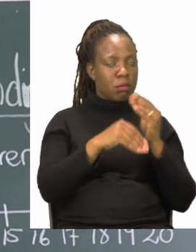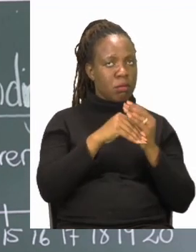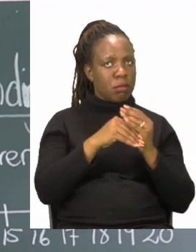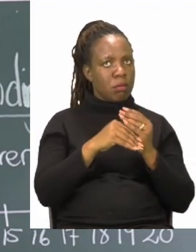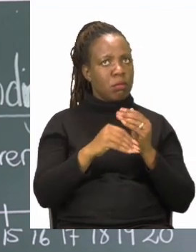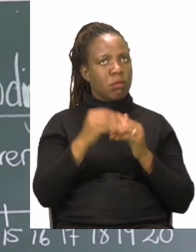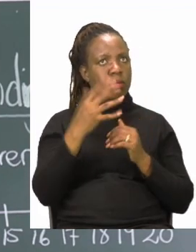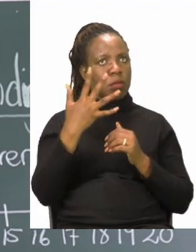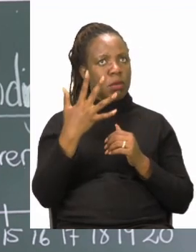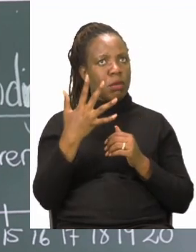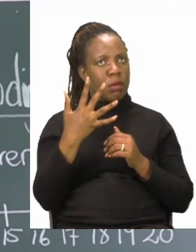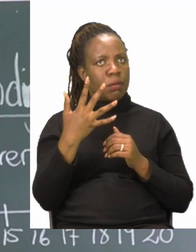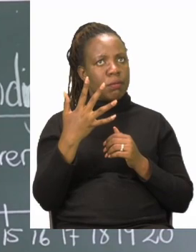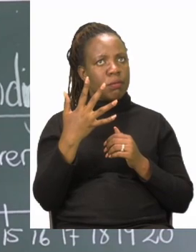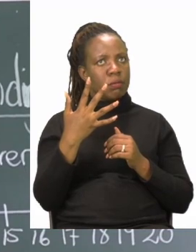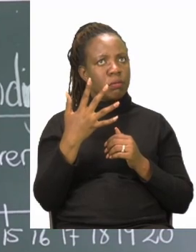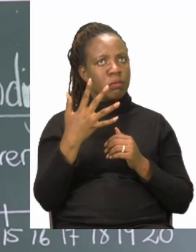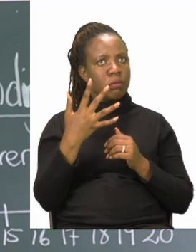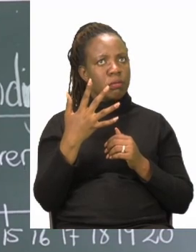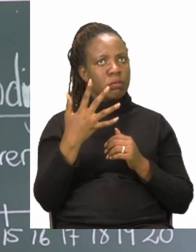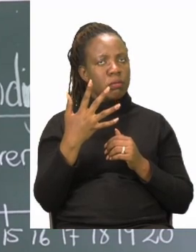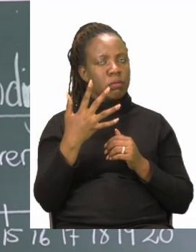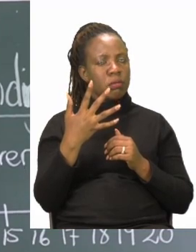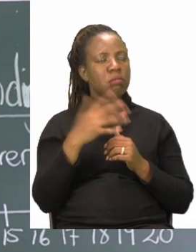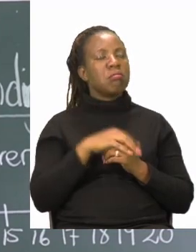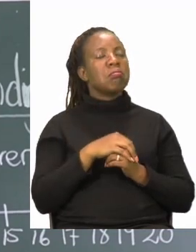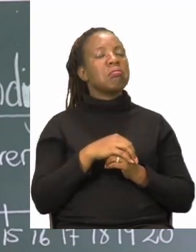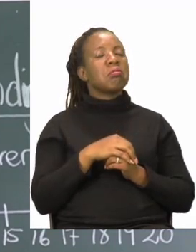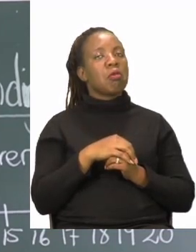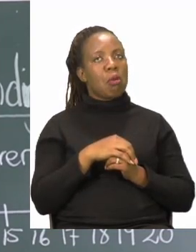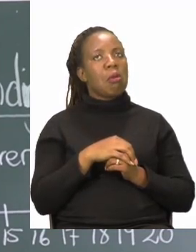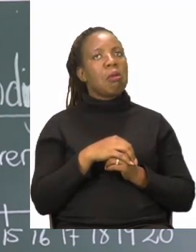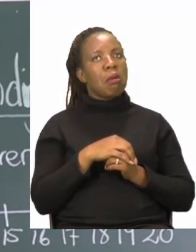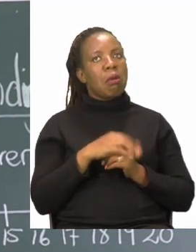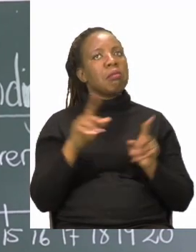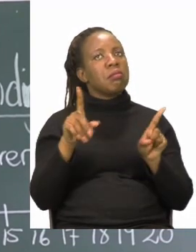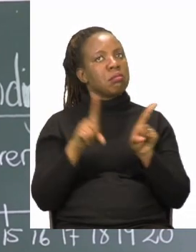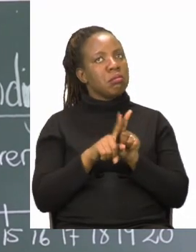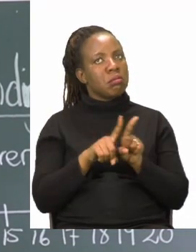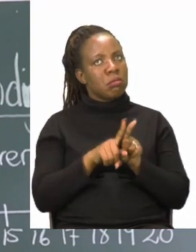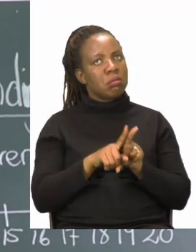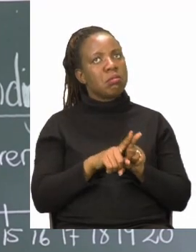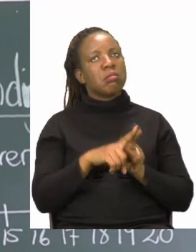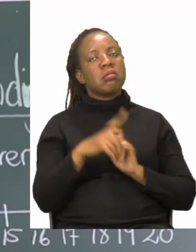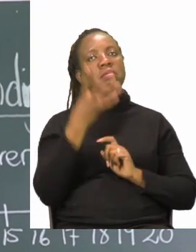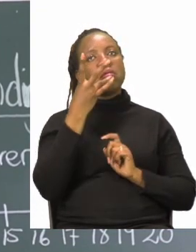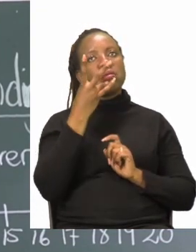72, 73, 74, then we have the number